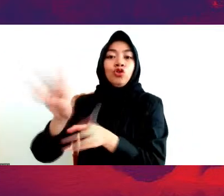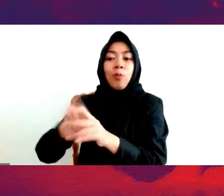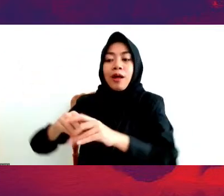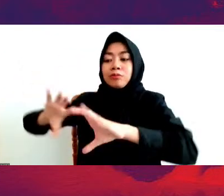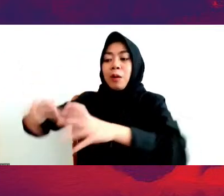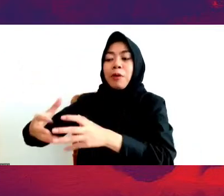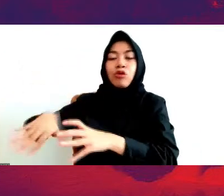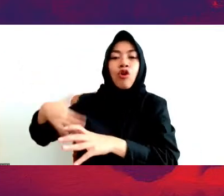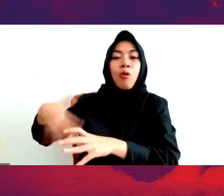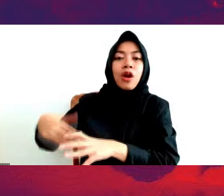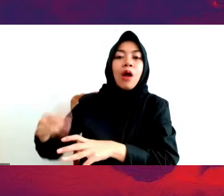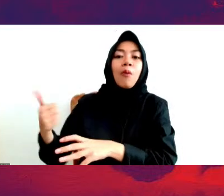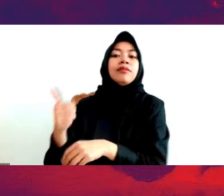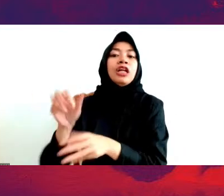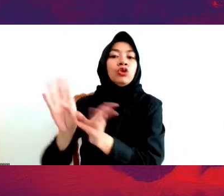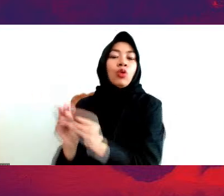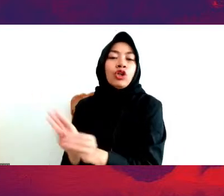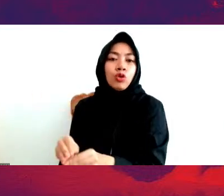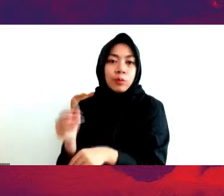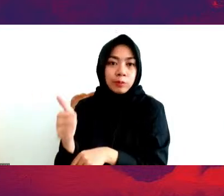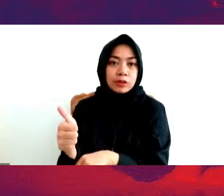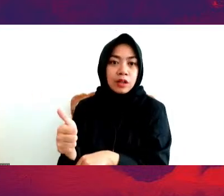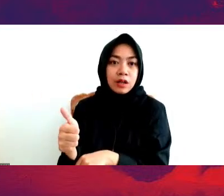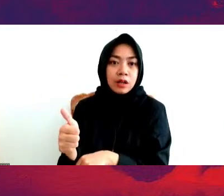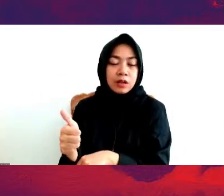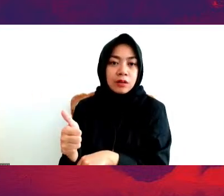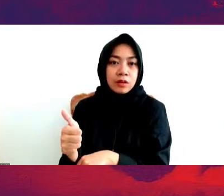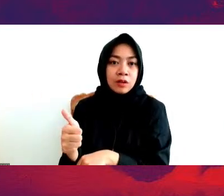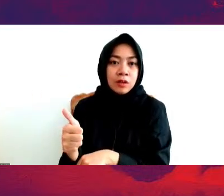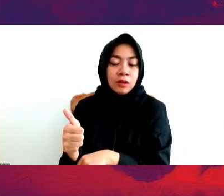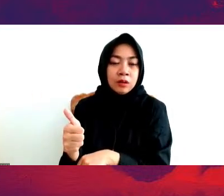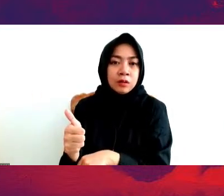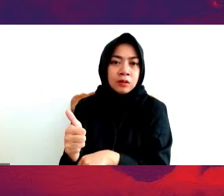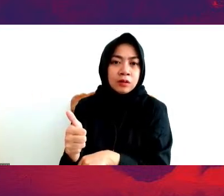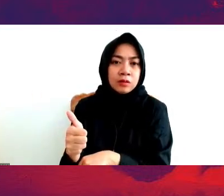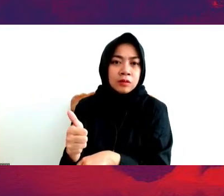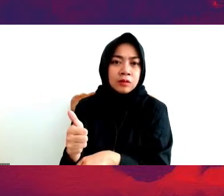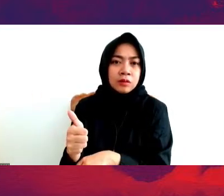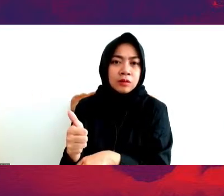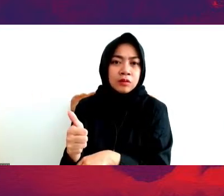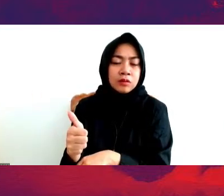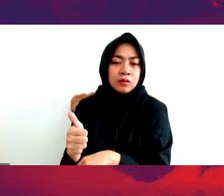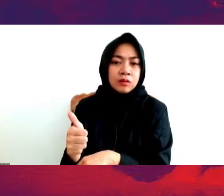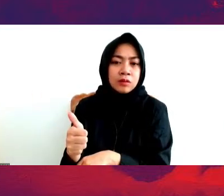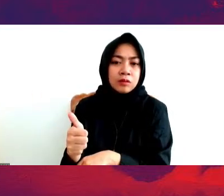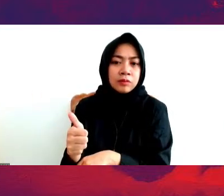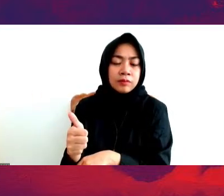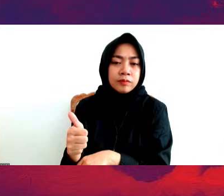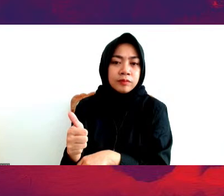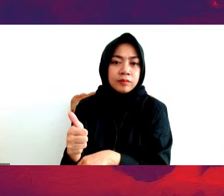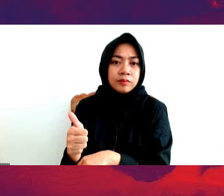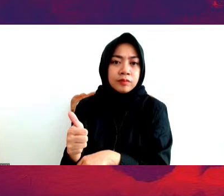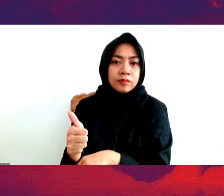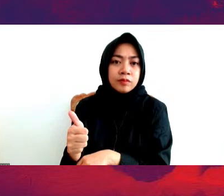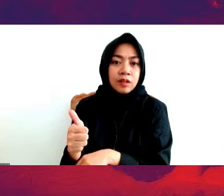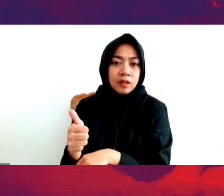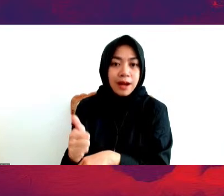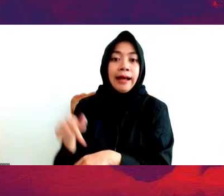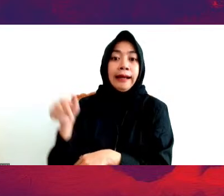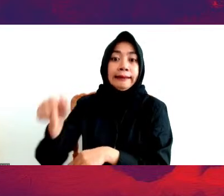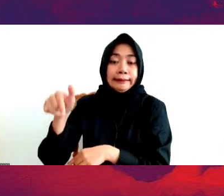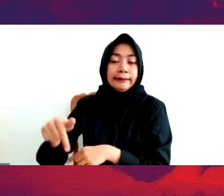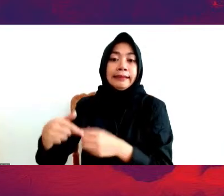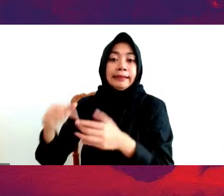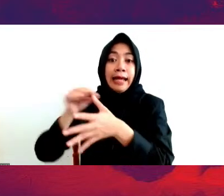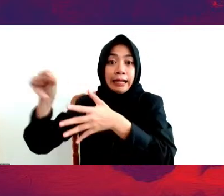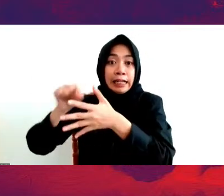not something that is selected by OPHI, but rather these cutoff is in line with the SDGs. The